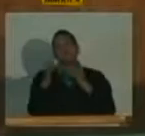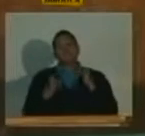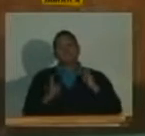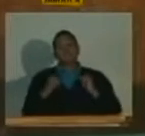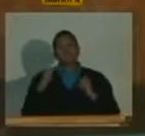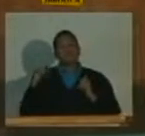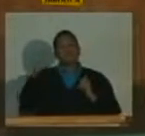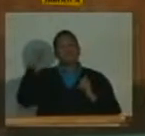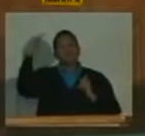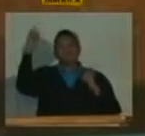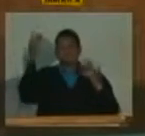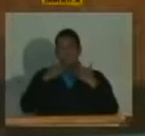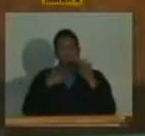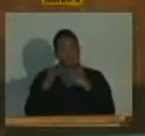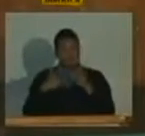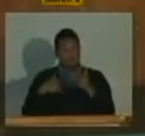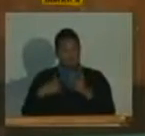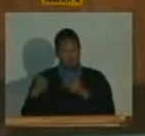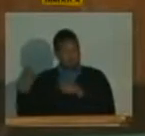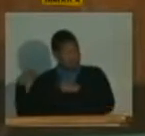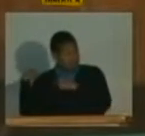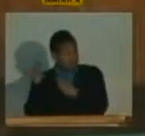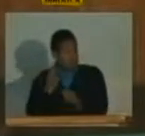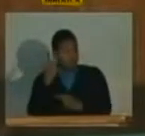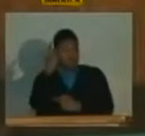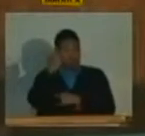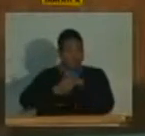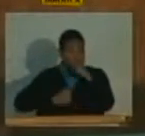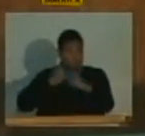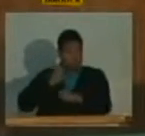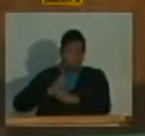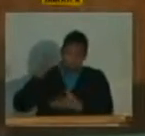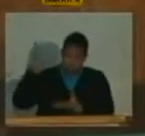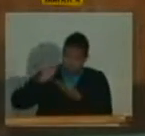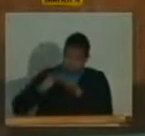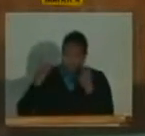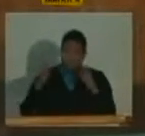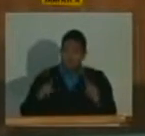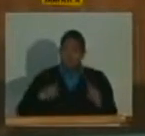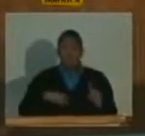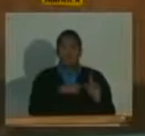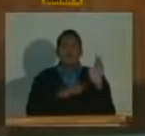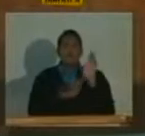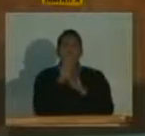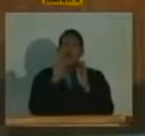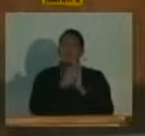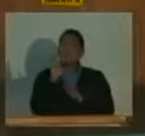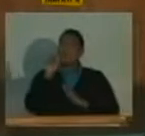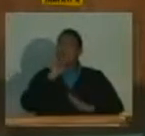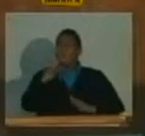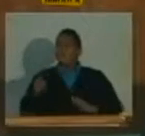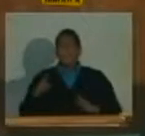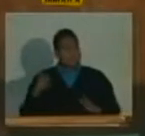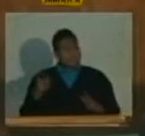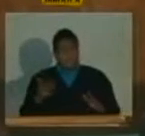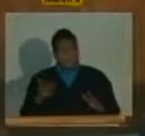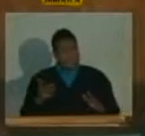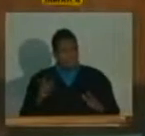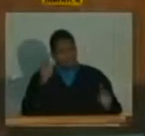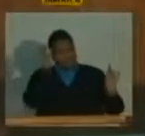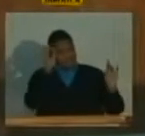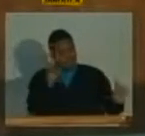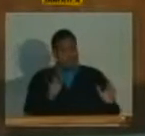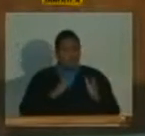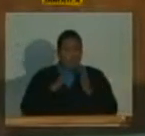Speaker, over the past 3 years, we have developed a very untidy way